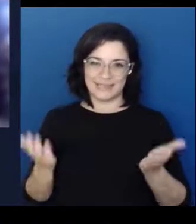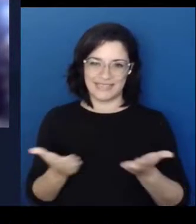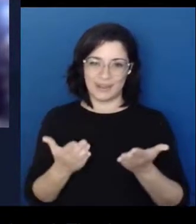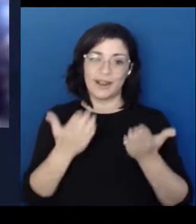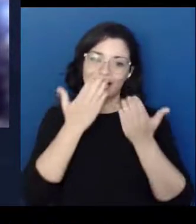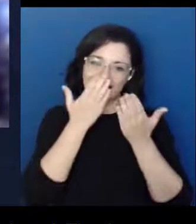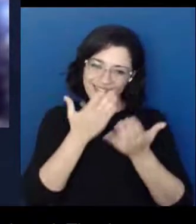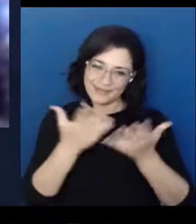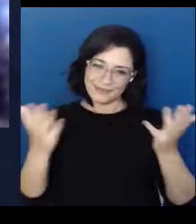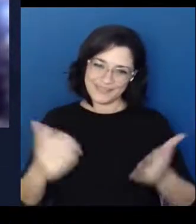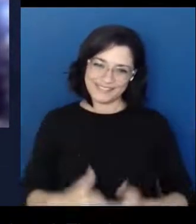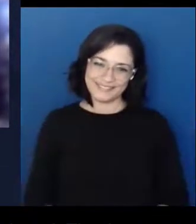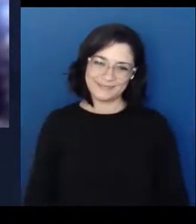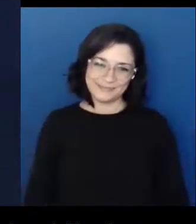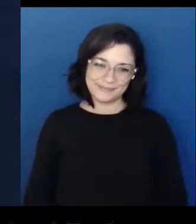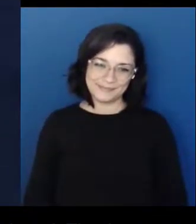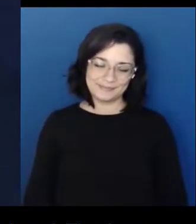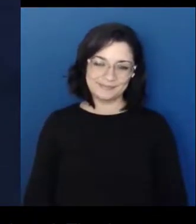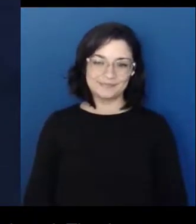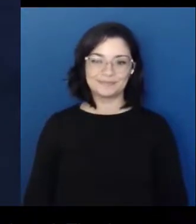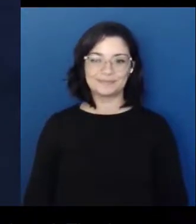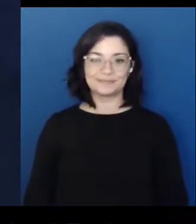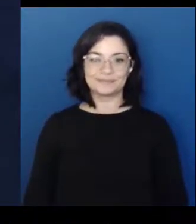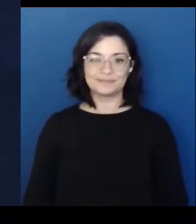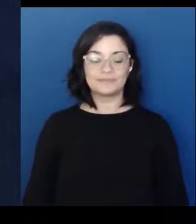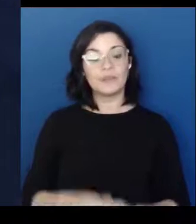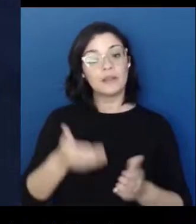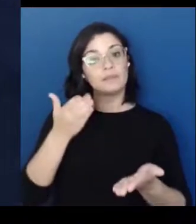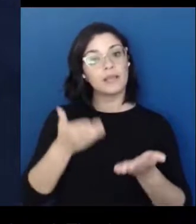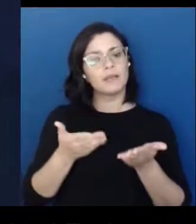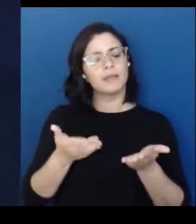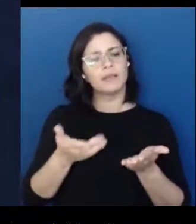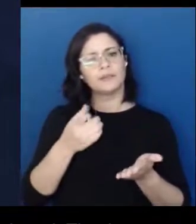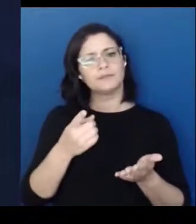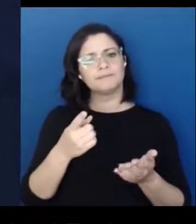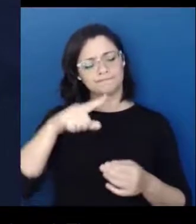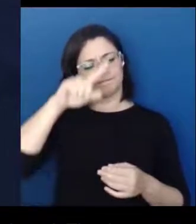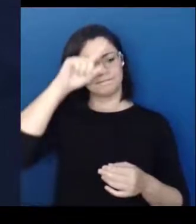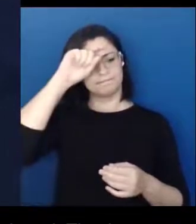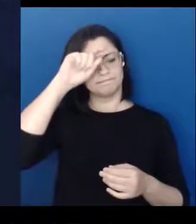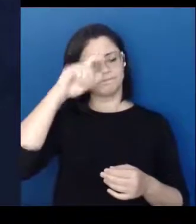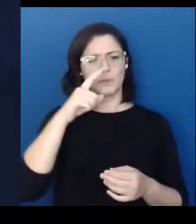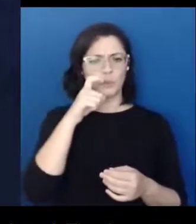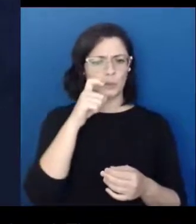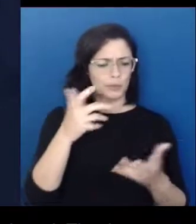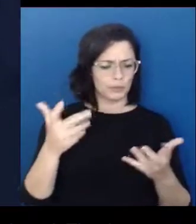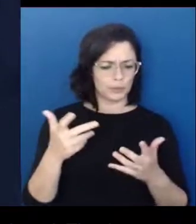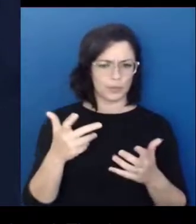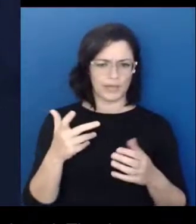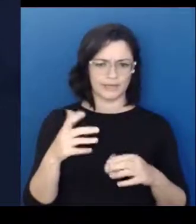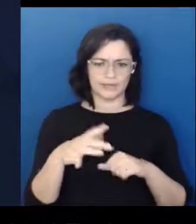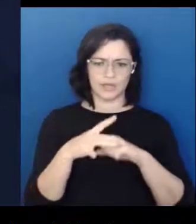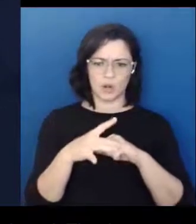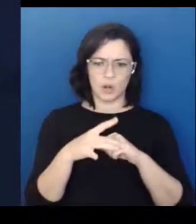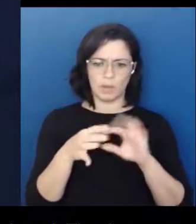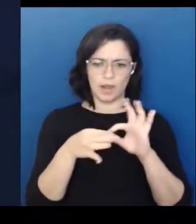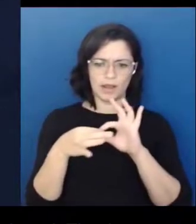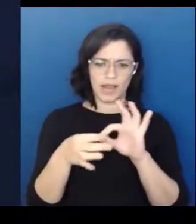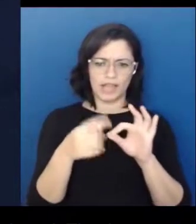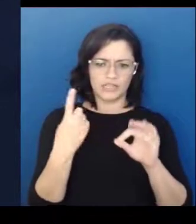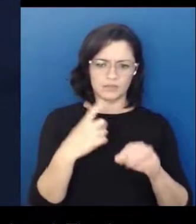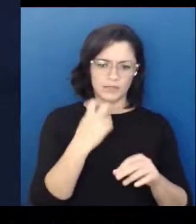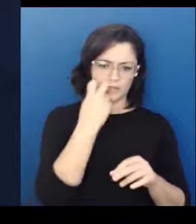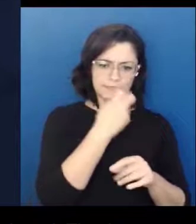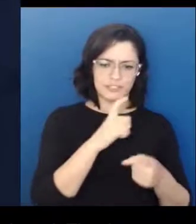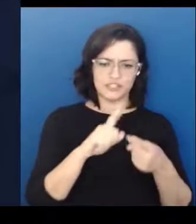You might ask yourself, who or what is the Global Alliance of Speech-to-Text Captioning? The Global Alliance is the only organization